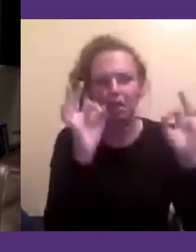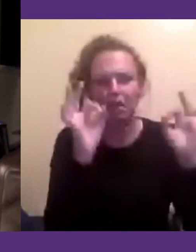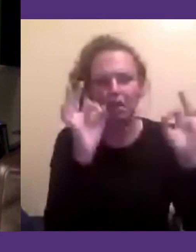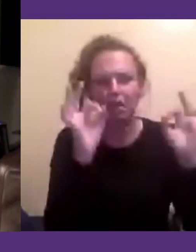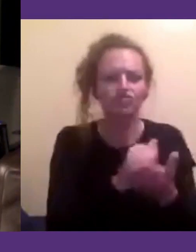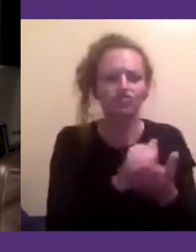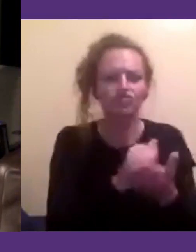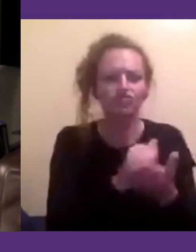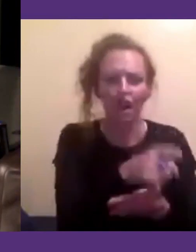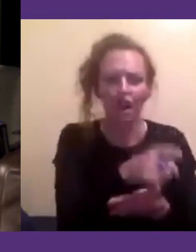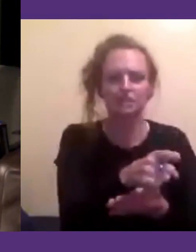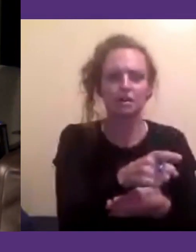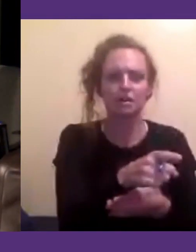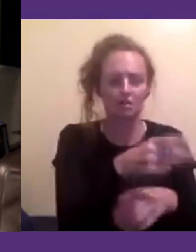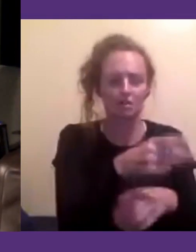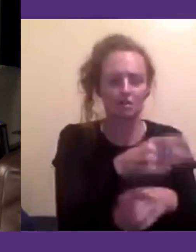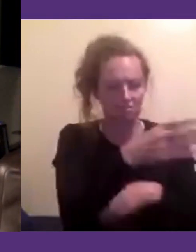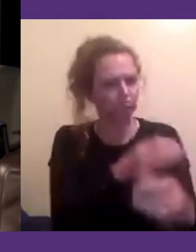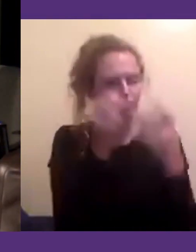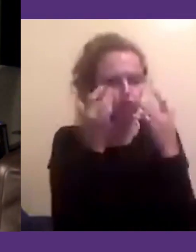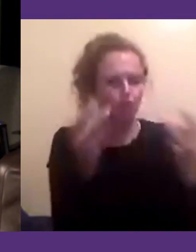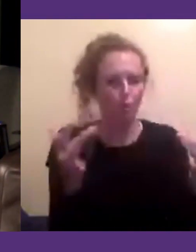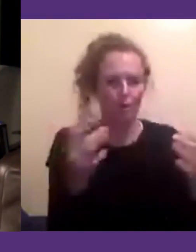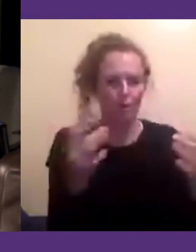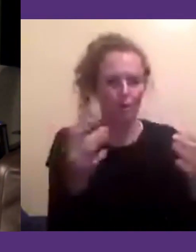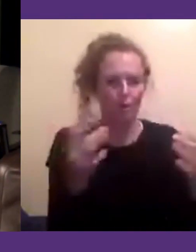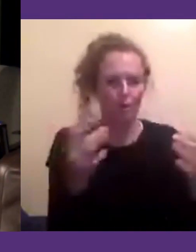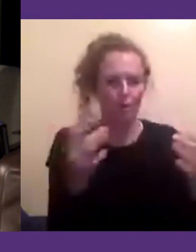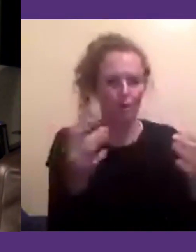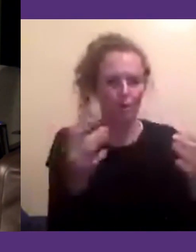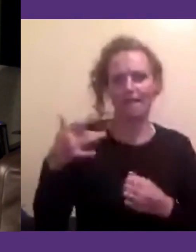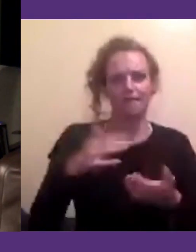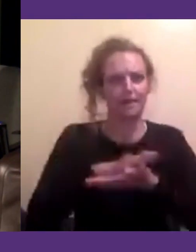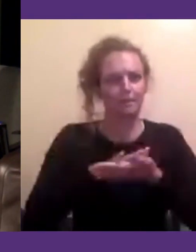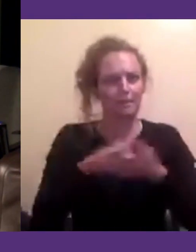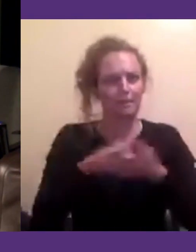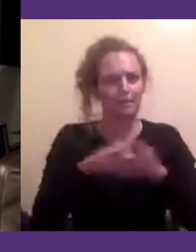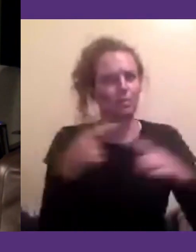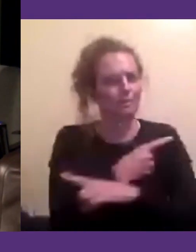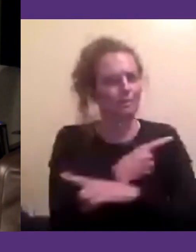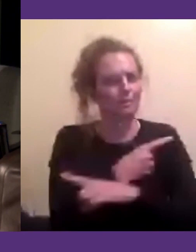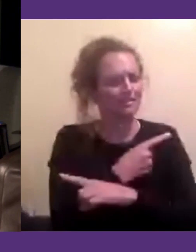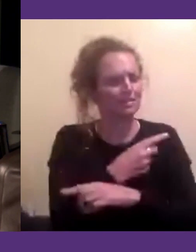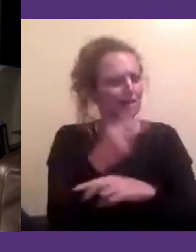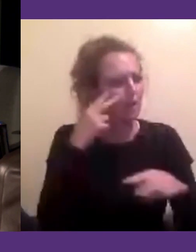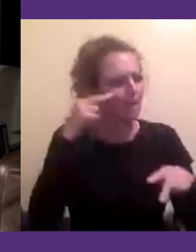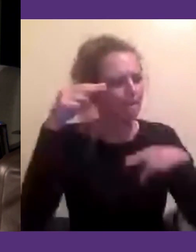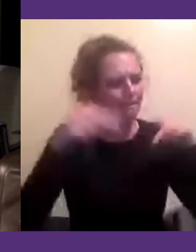the interesting perspectives of storytelling, and we miss